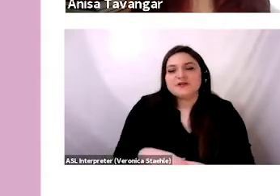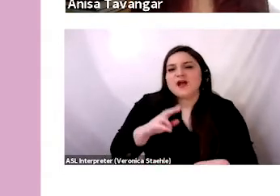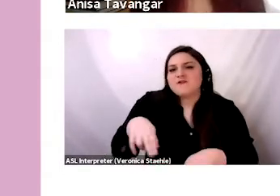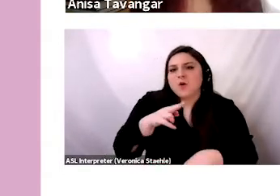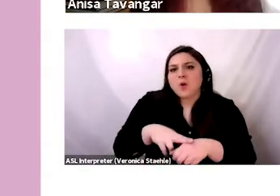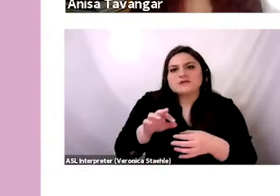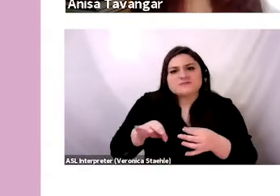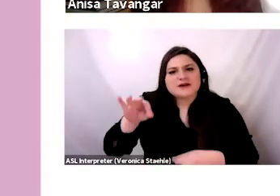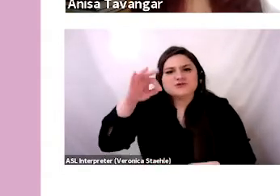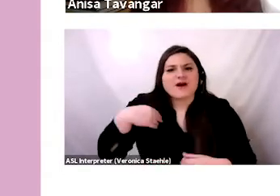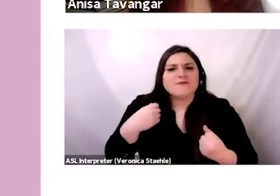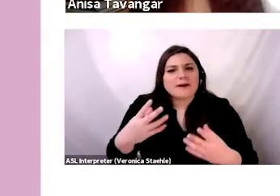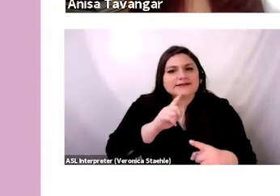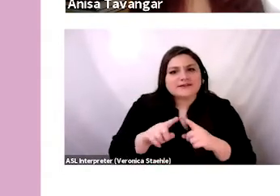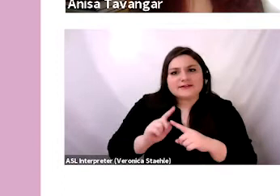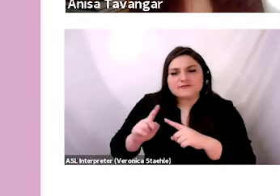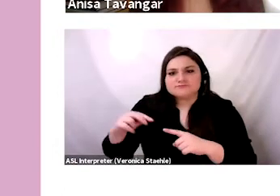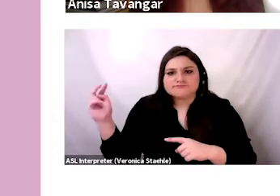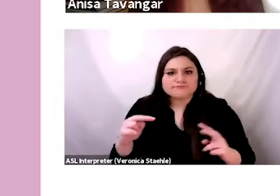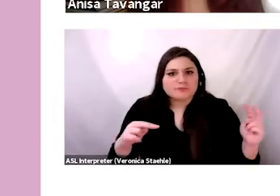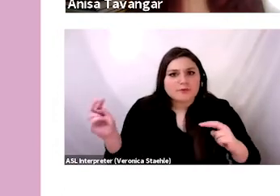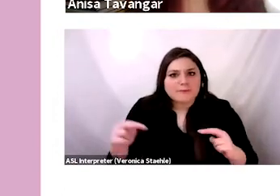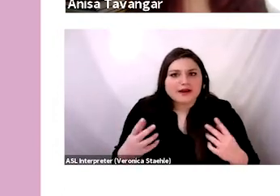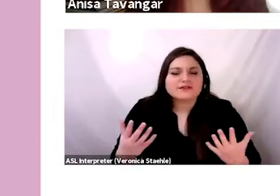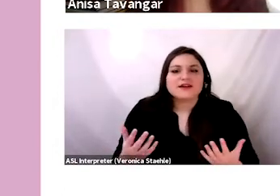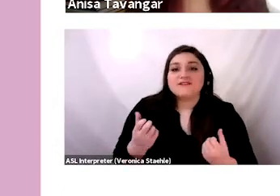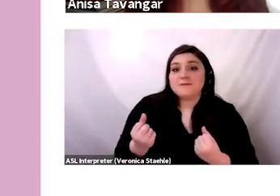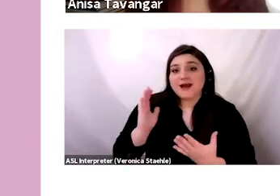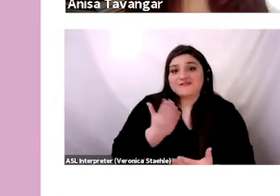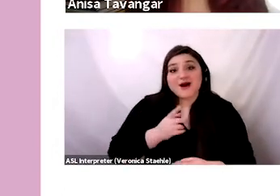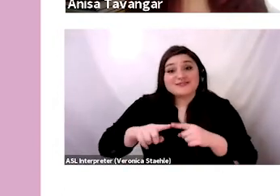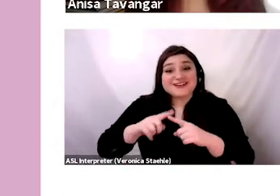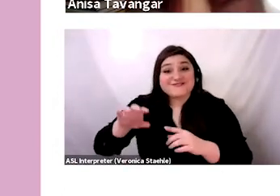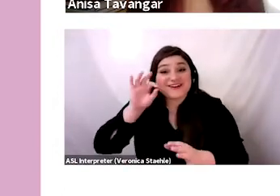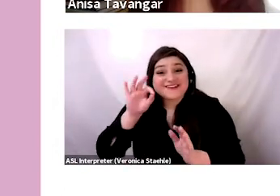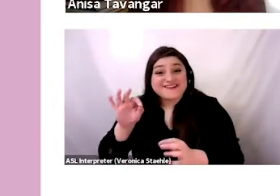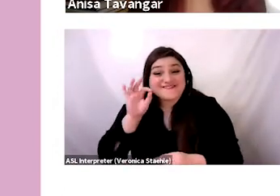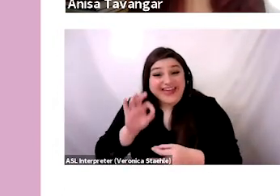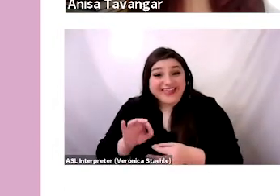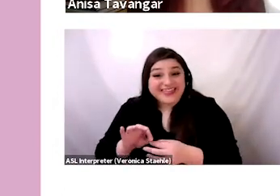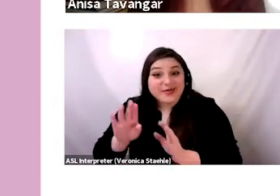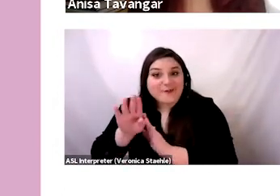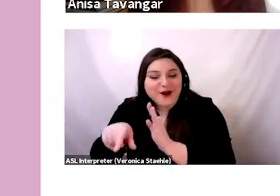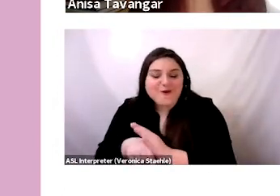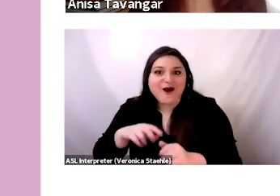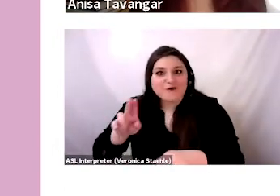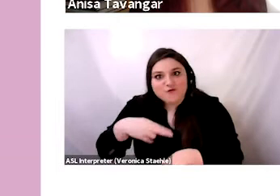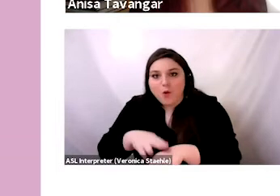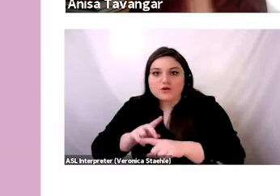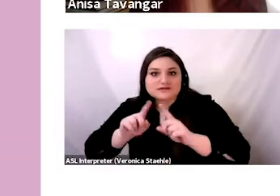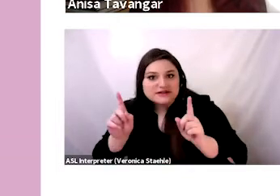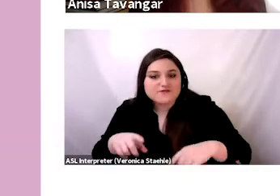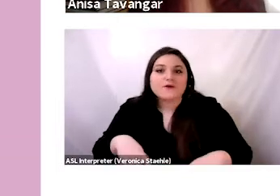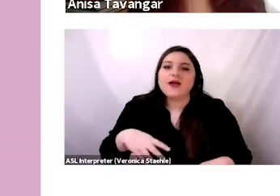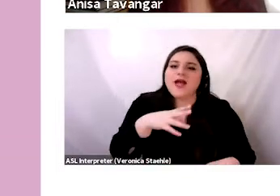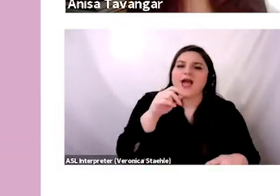And, of course, we're approaching all of these ideas from different perspectives. We might come from different faith backgrounds. In fact, we definitely come from